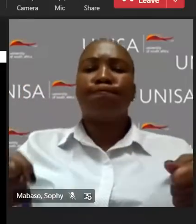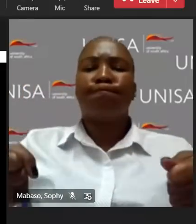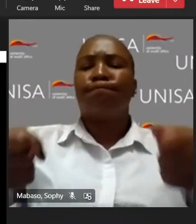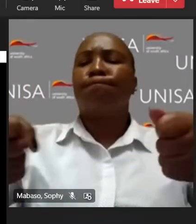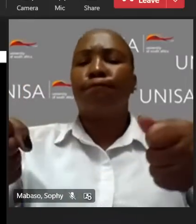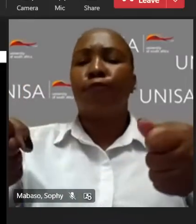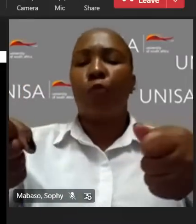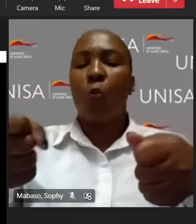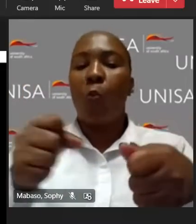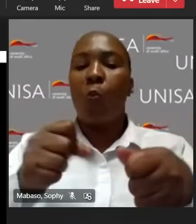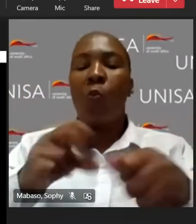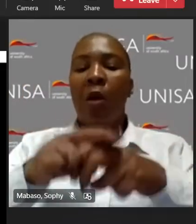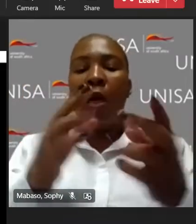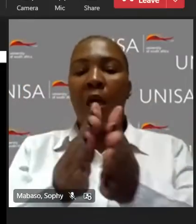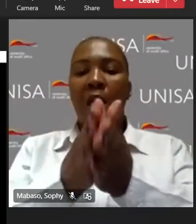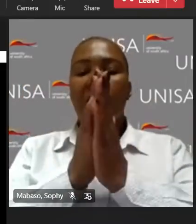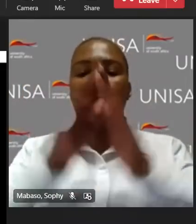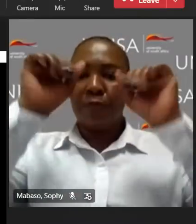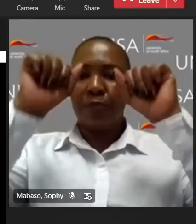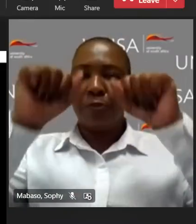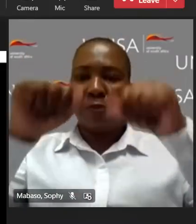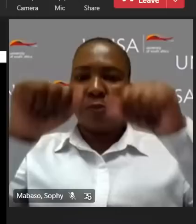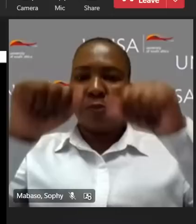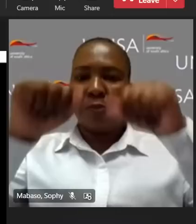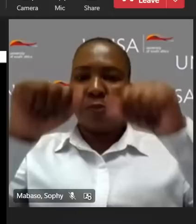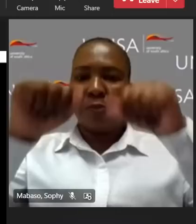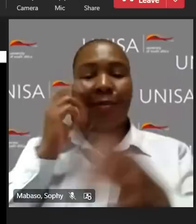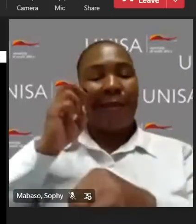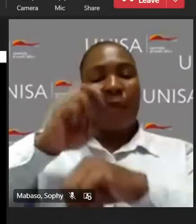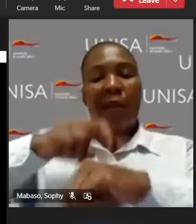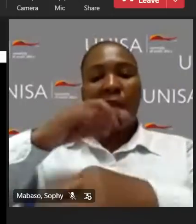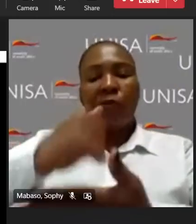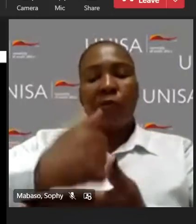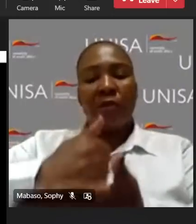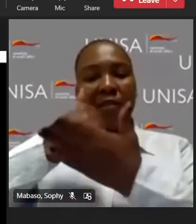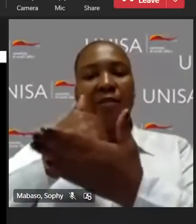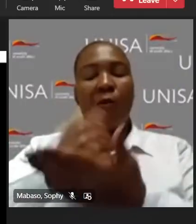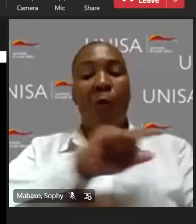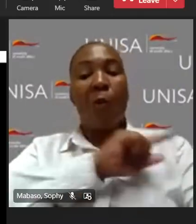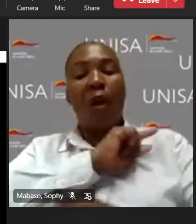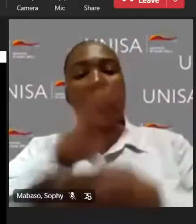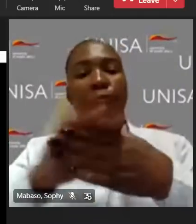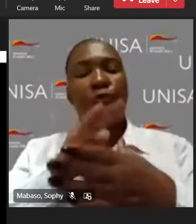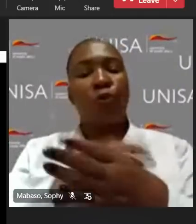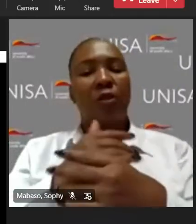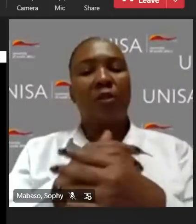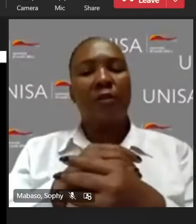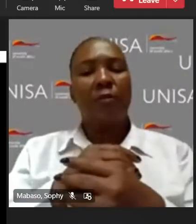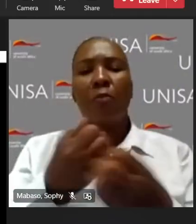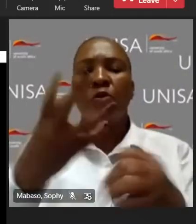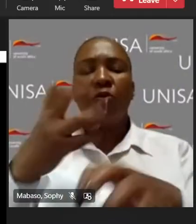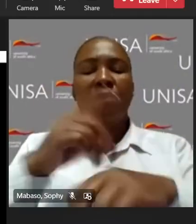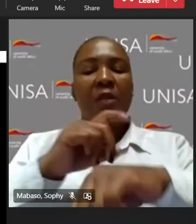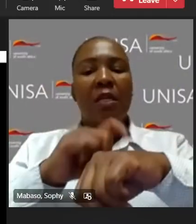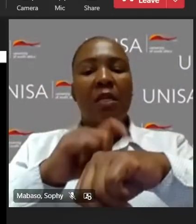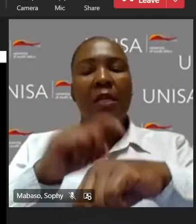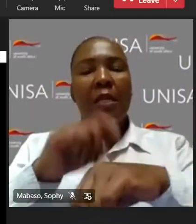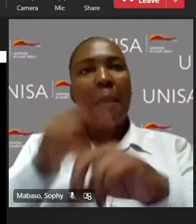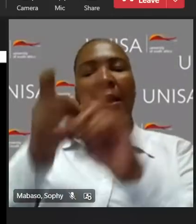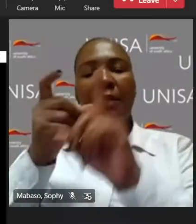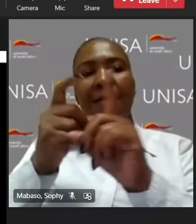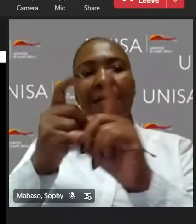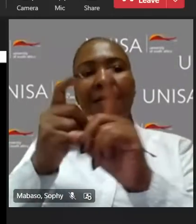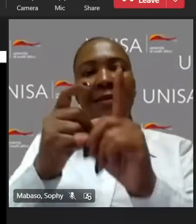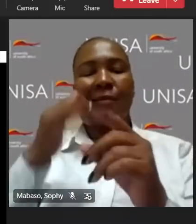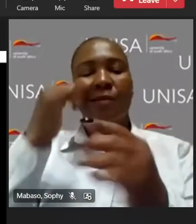for a permission, whether they need assistance or not. Because from time to time, when a person is sitting on a wheelchair, when they